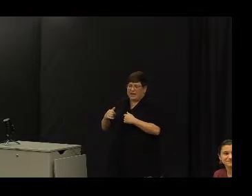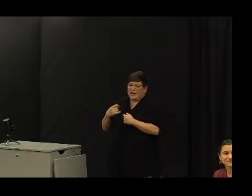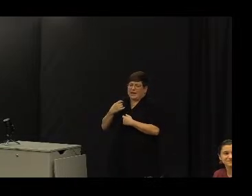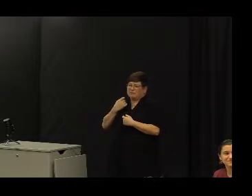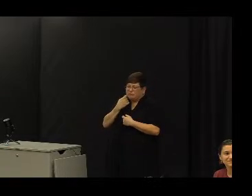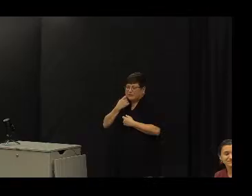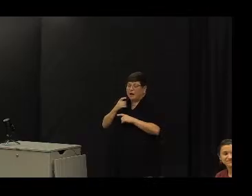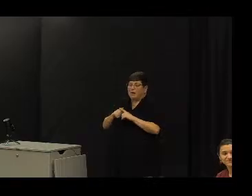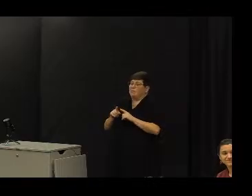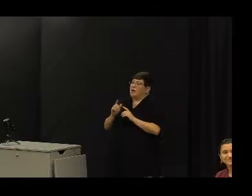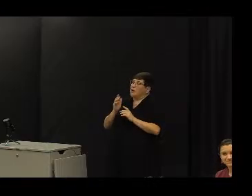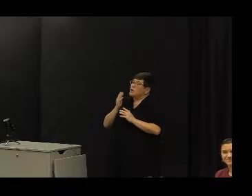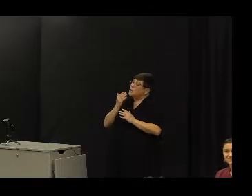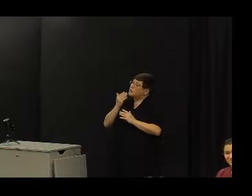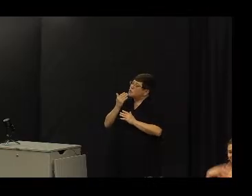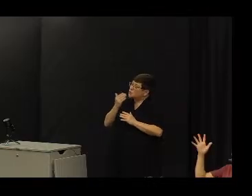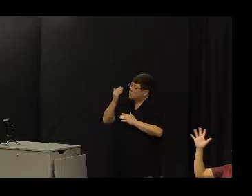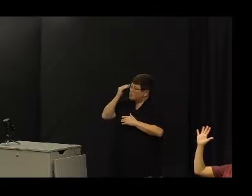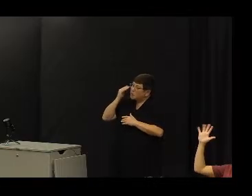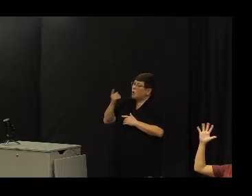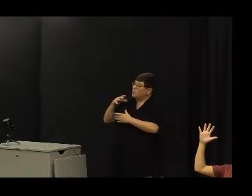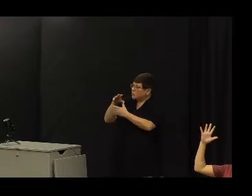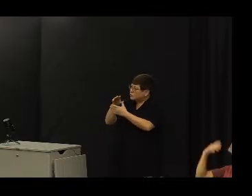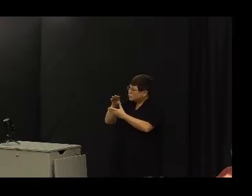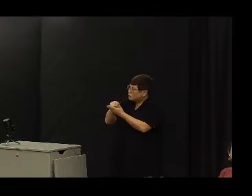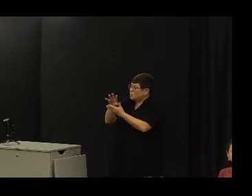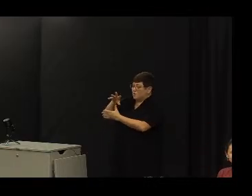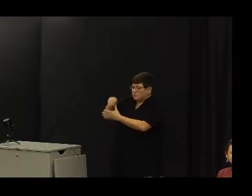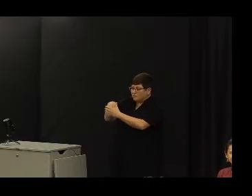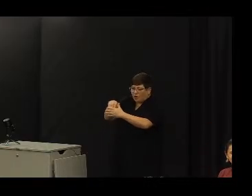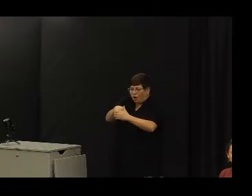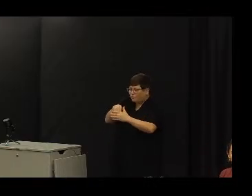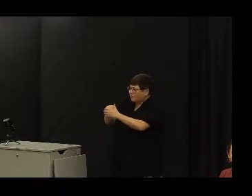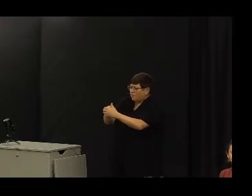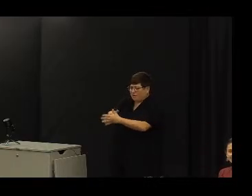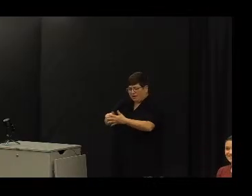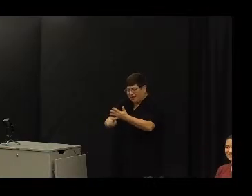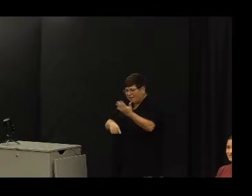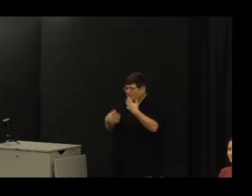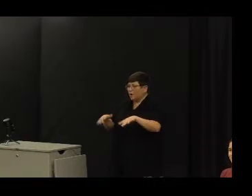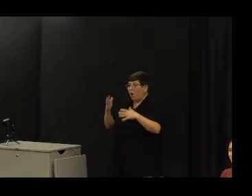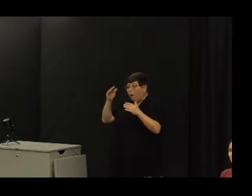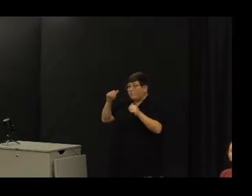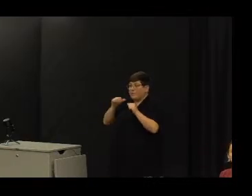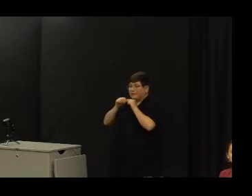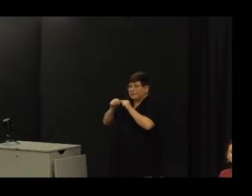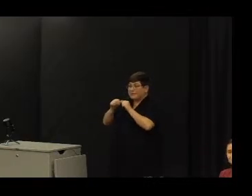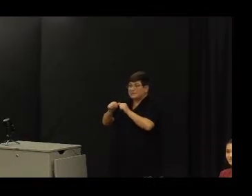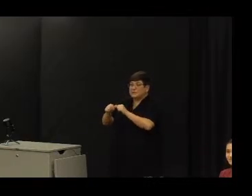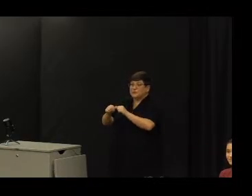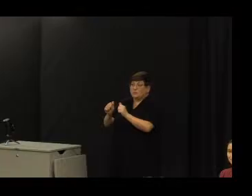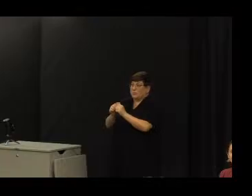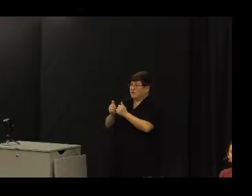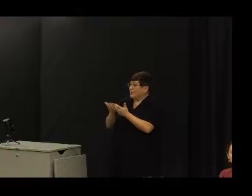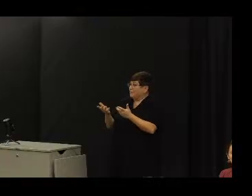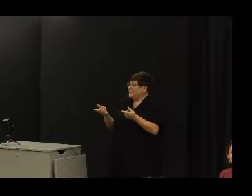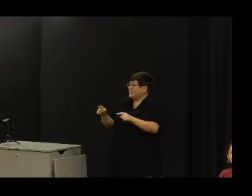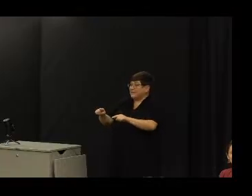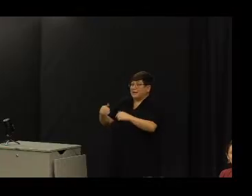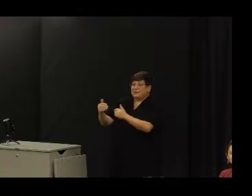but it's great to hear that our students are being involved with so many things, and hopefully they can keep up with everything going